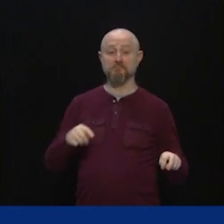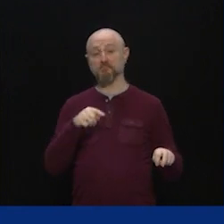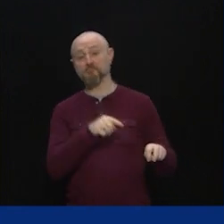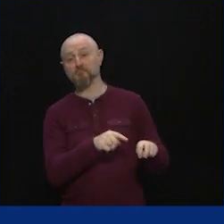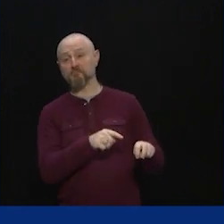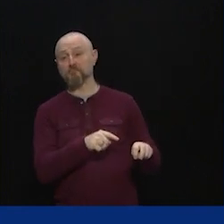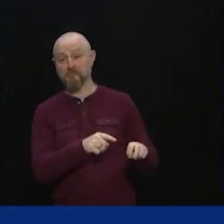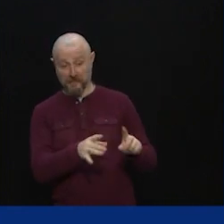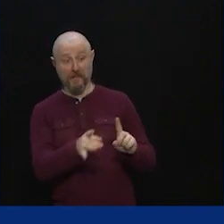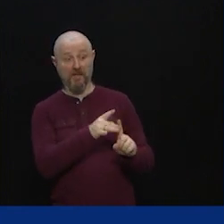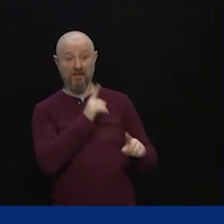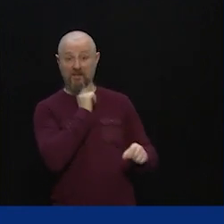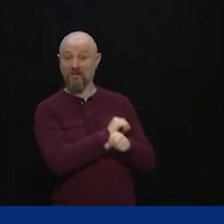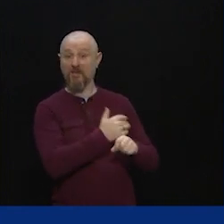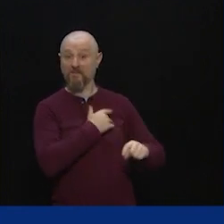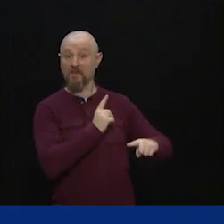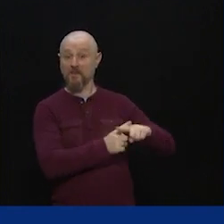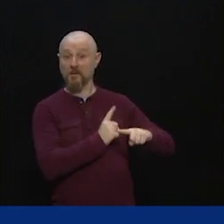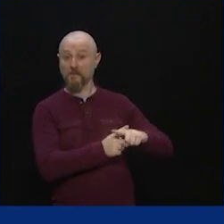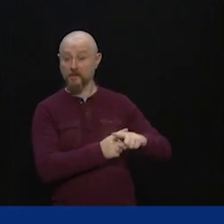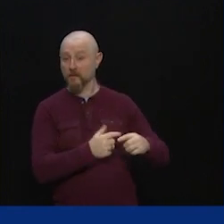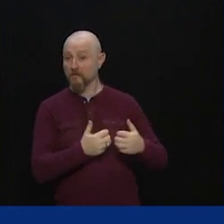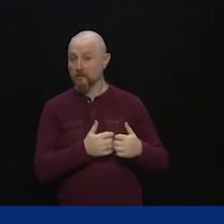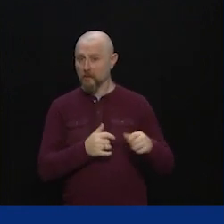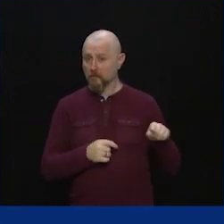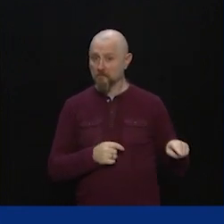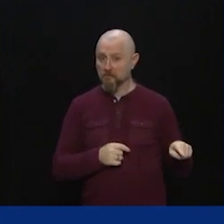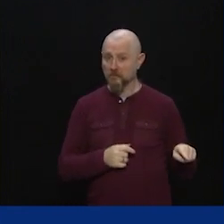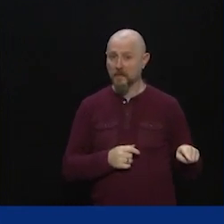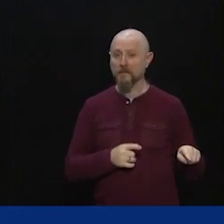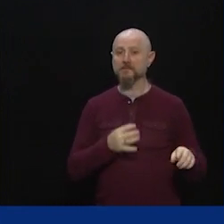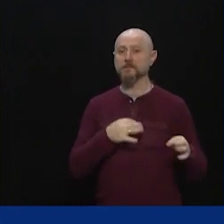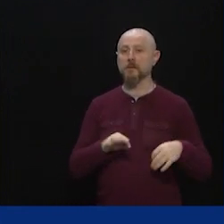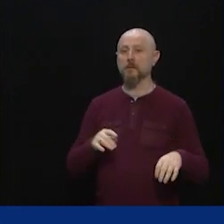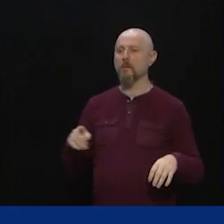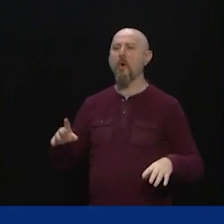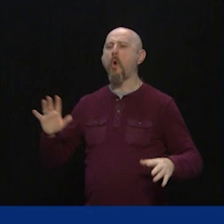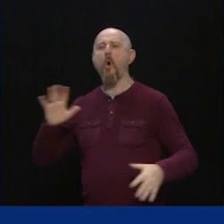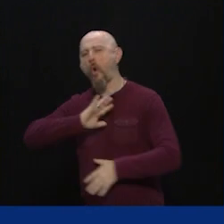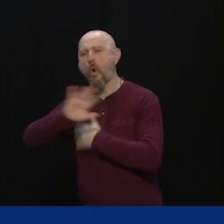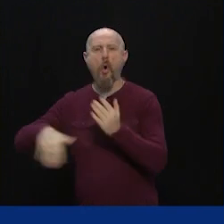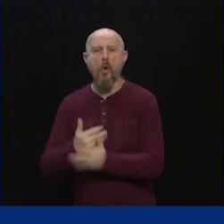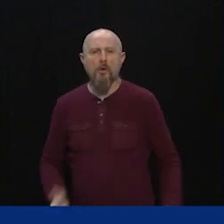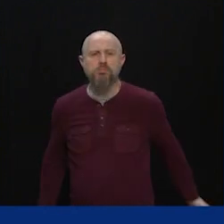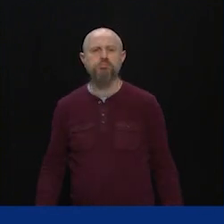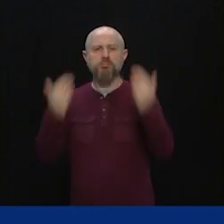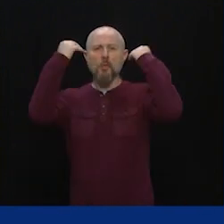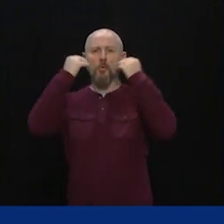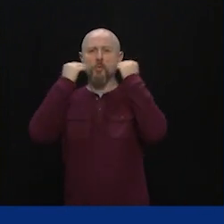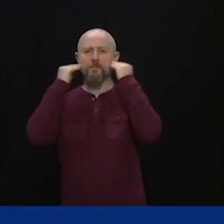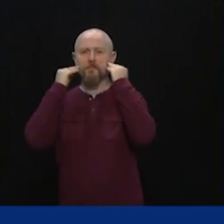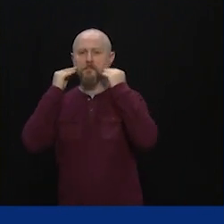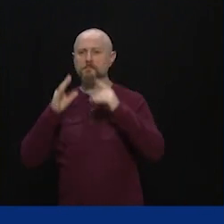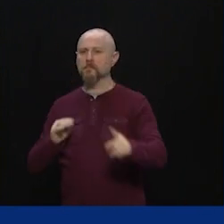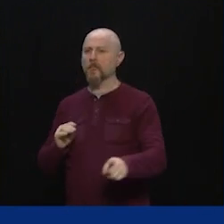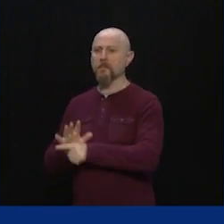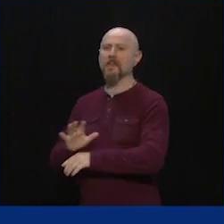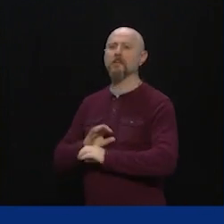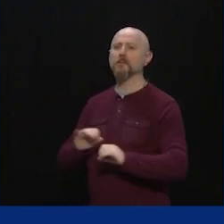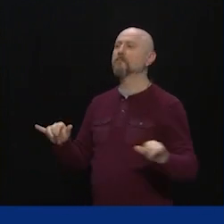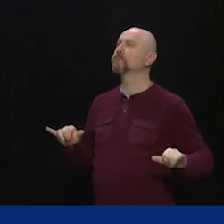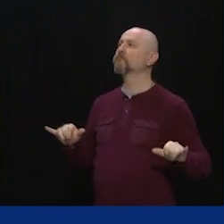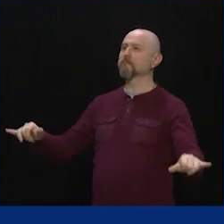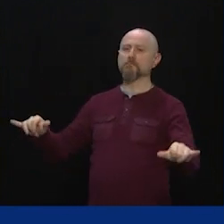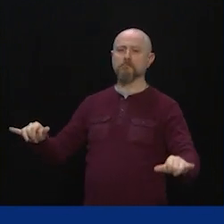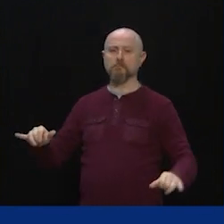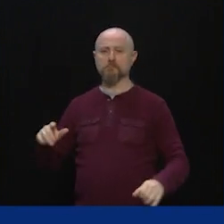whole class go home because there could have been exposure, and having those children stay home for 10 days, which is wildly